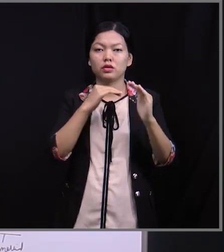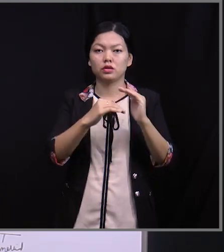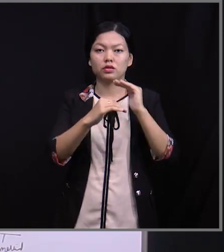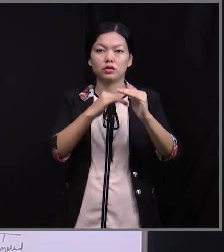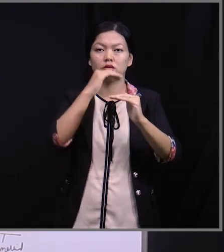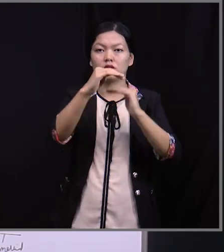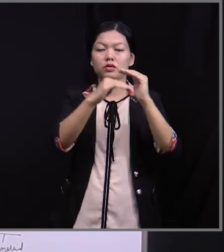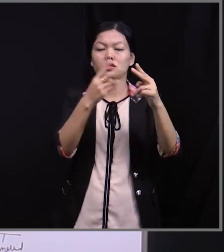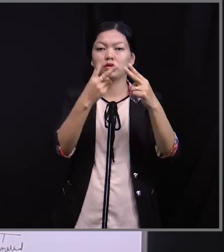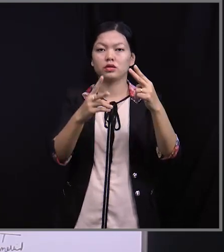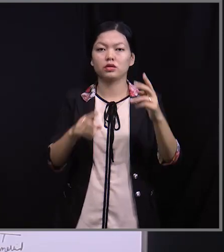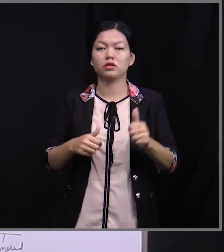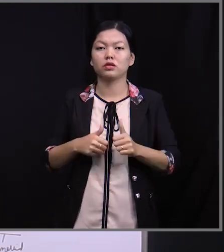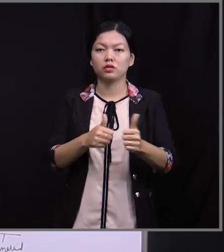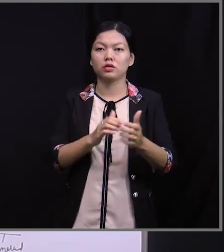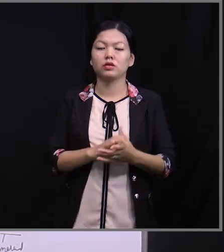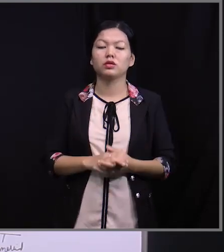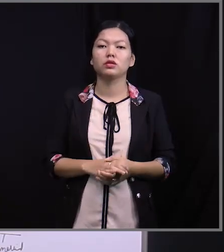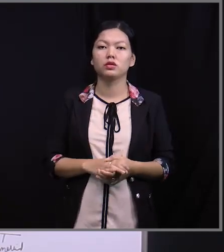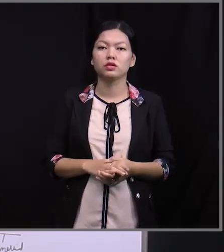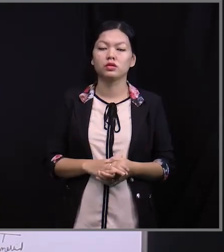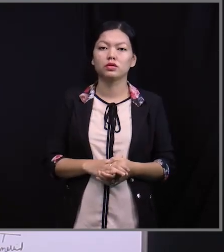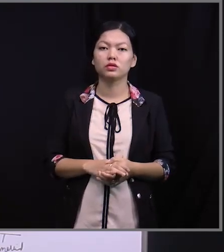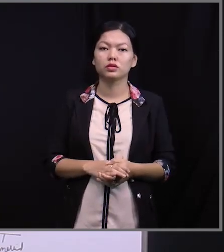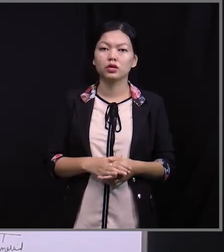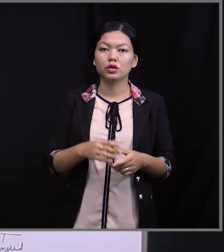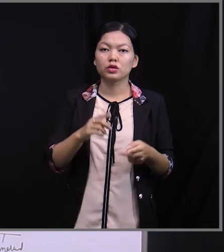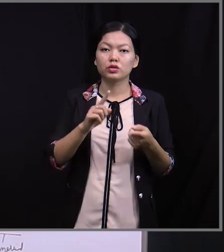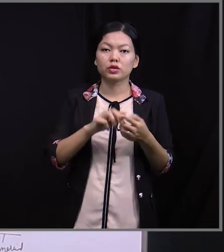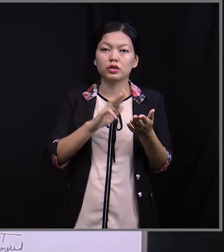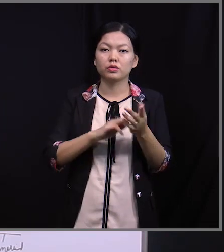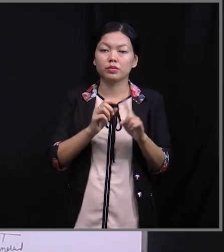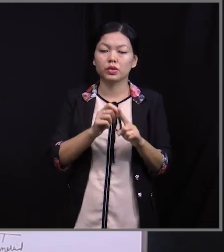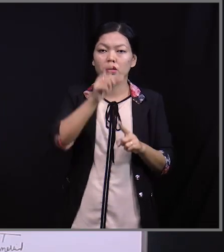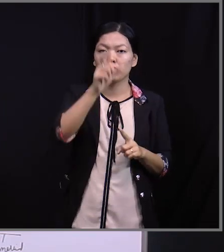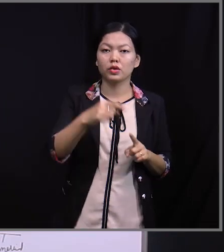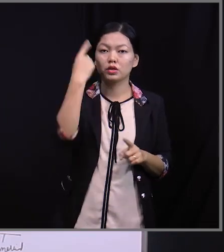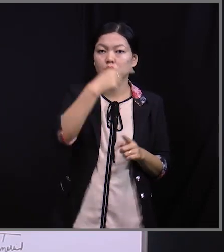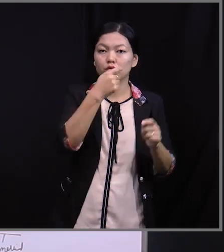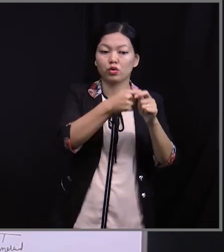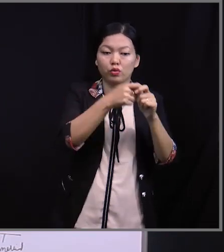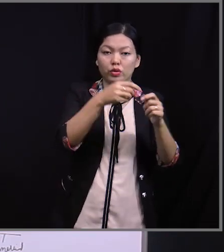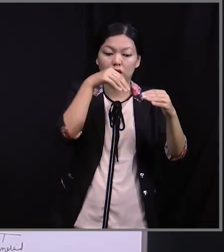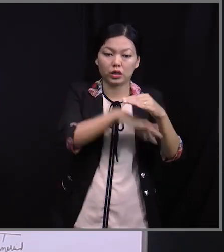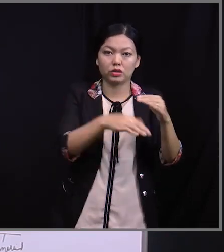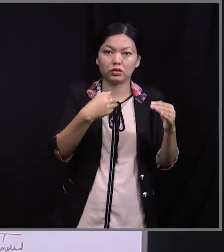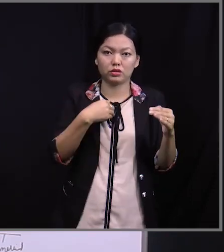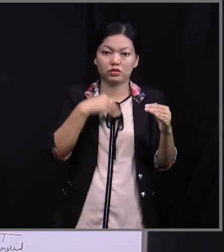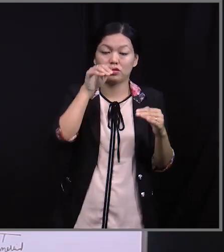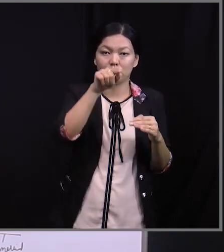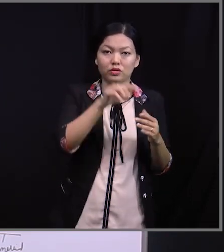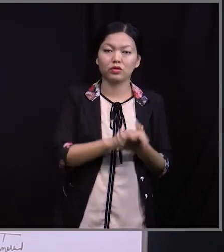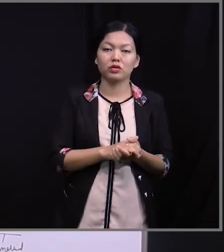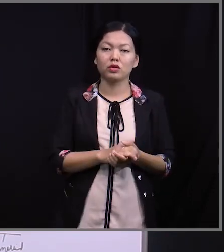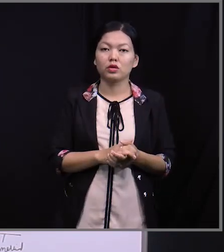to work for it, but he also should think how to retain the employees in the company. So for example, giving health